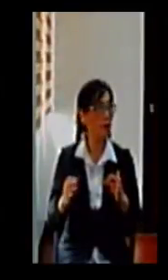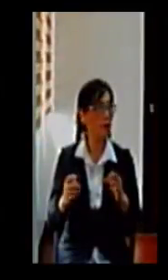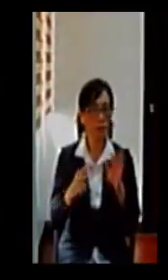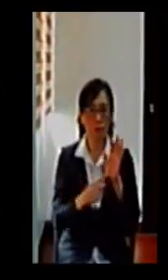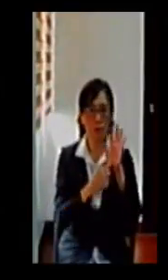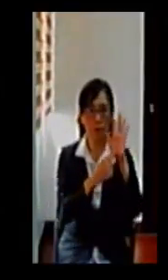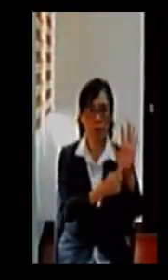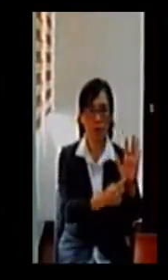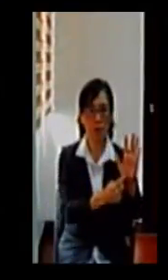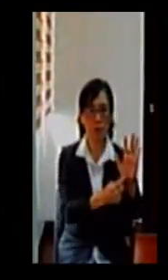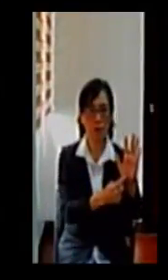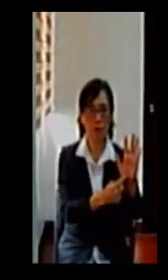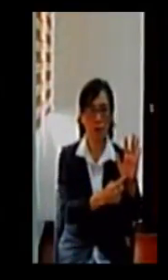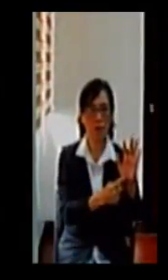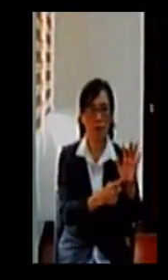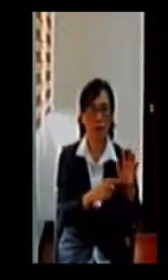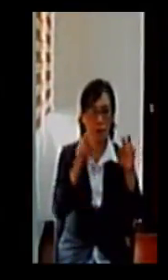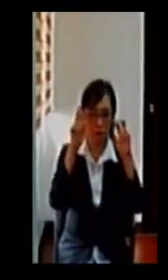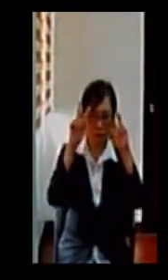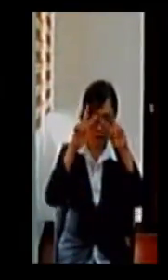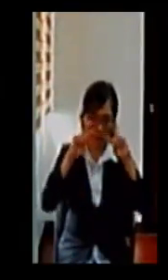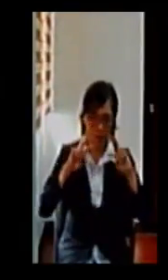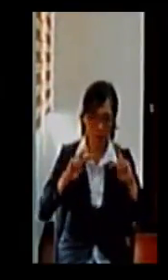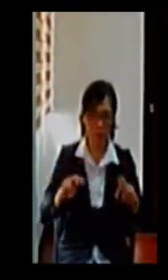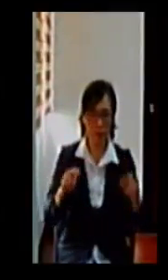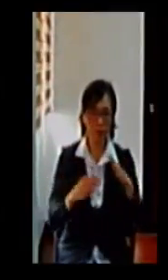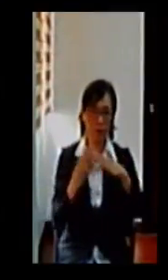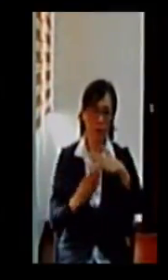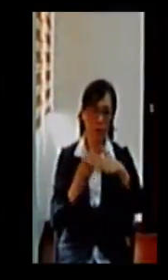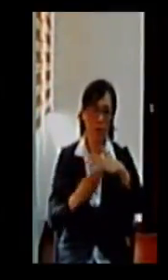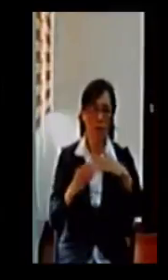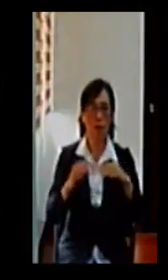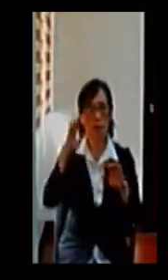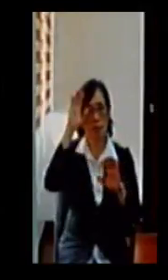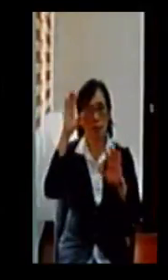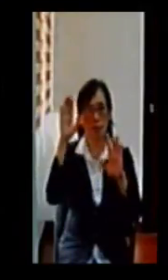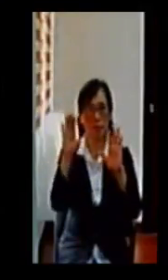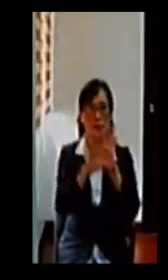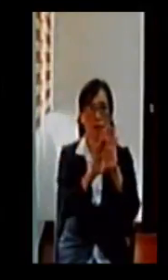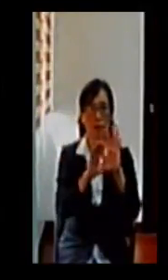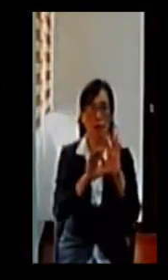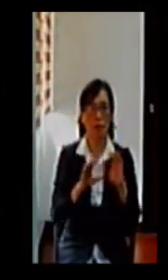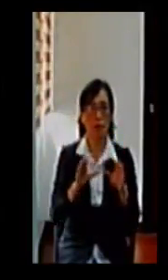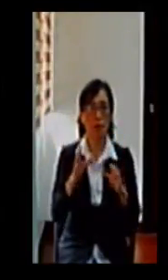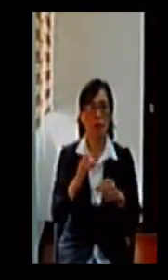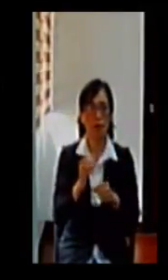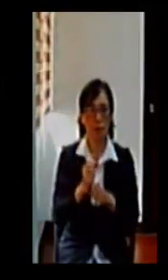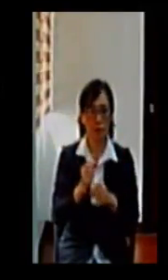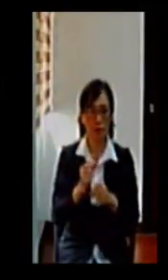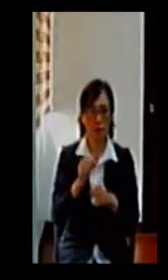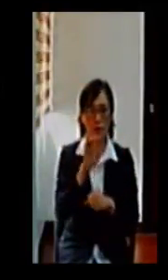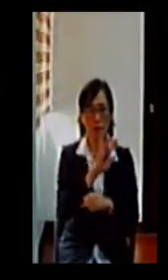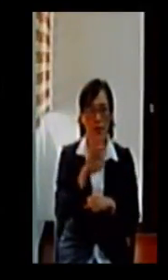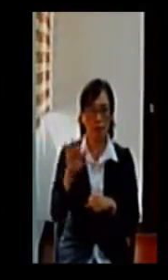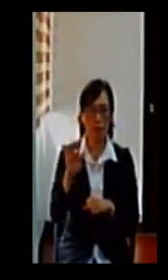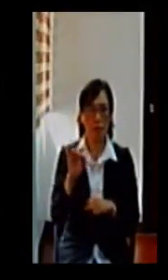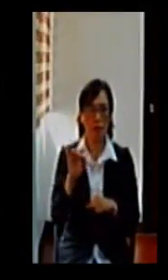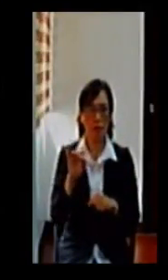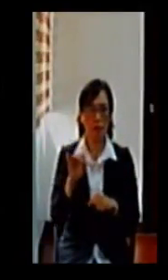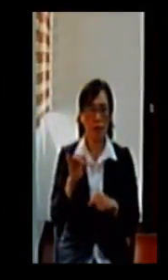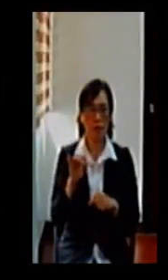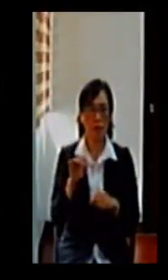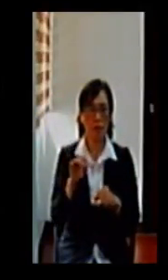showing our analysis based on pictures taken from space, from satellite images. And our